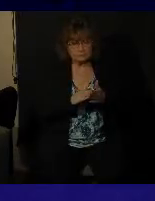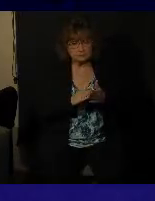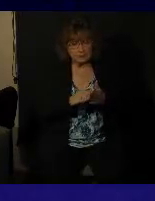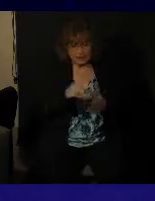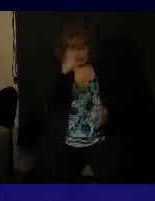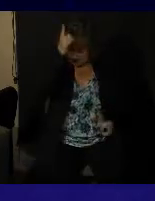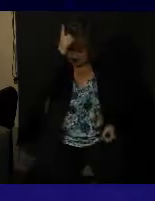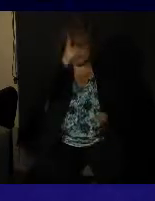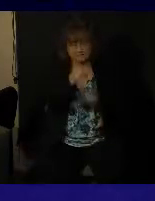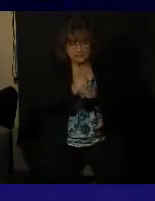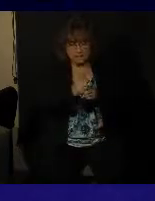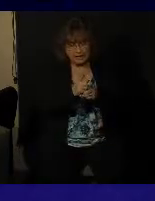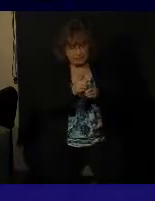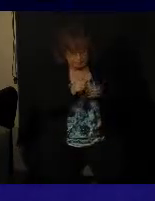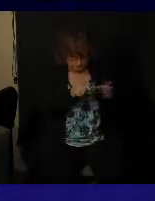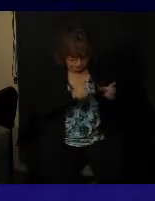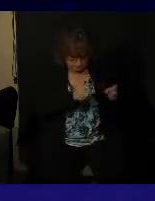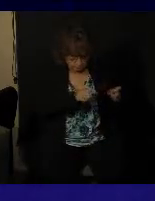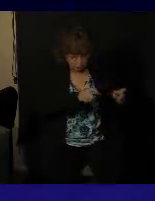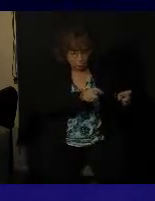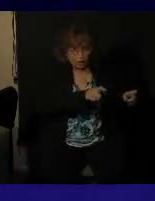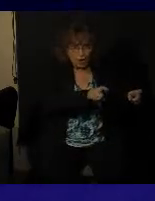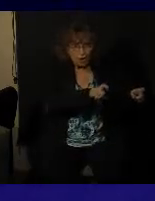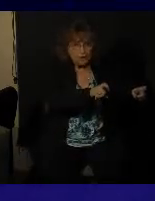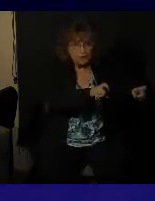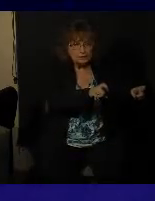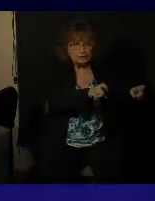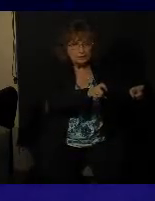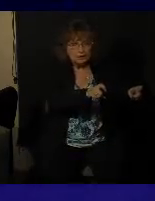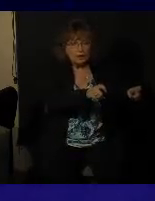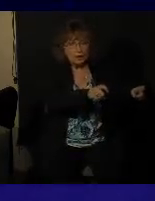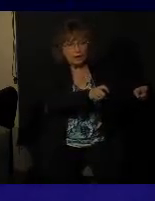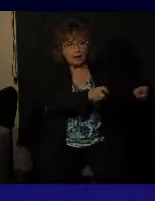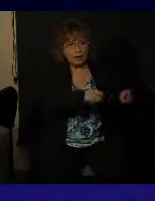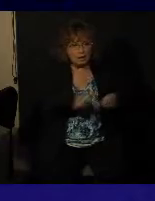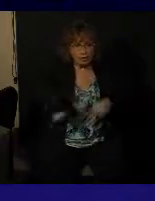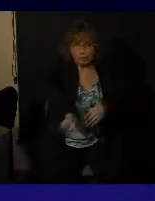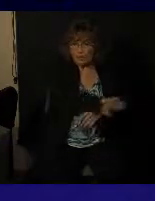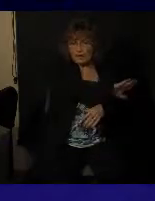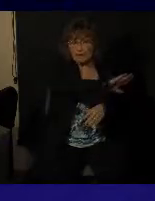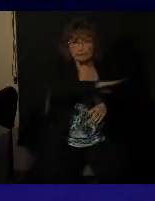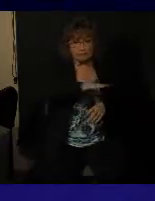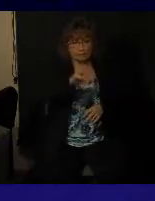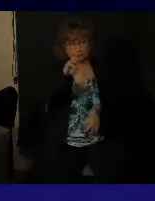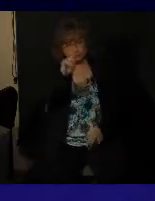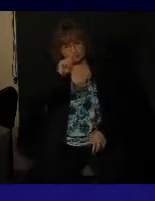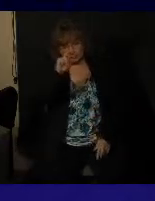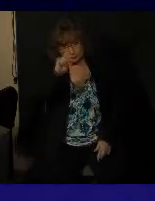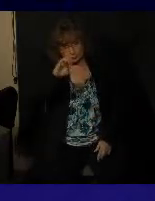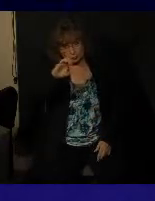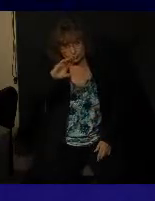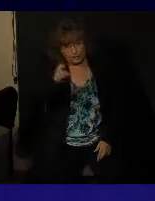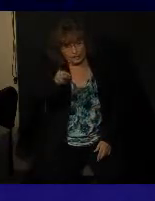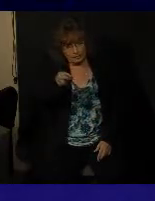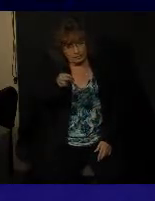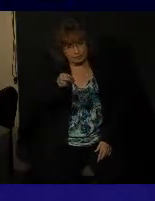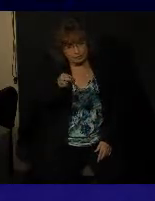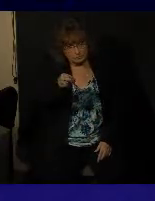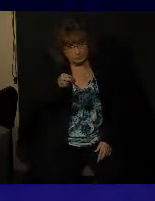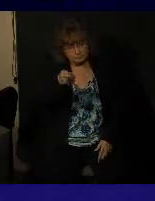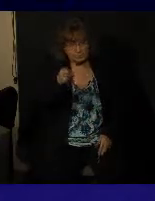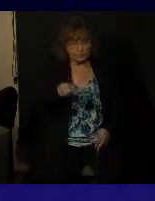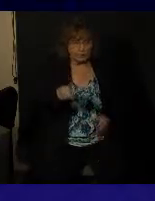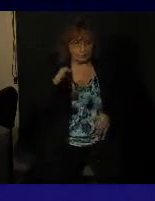I ran away. I got flipped out of bed that morning. And then I wasn't having it, so I took a walk across the